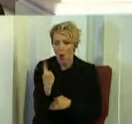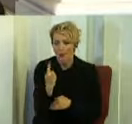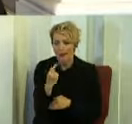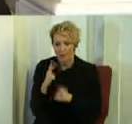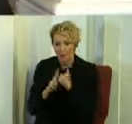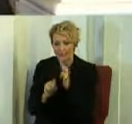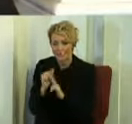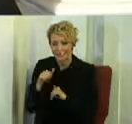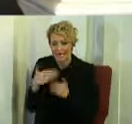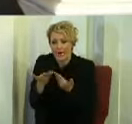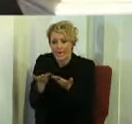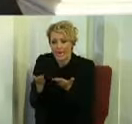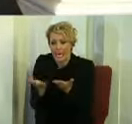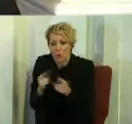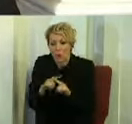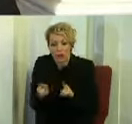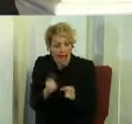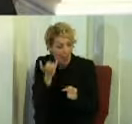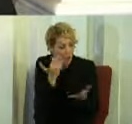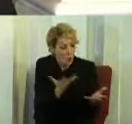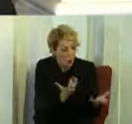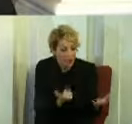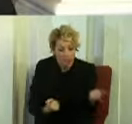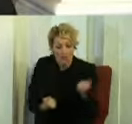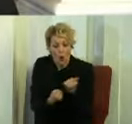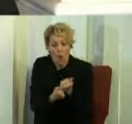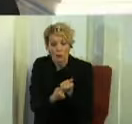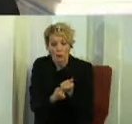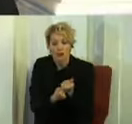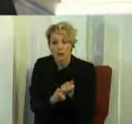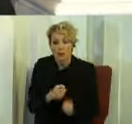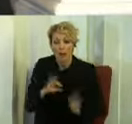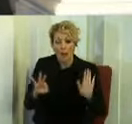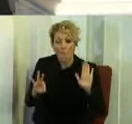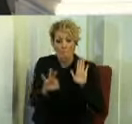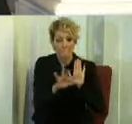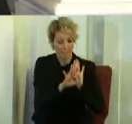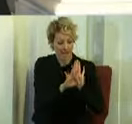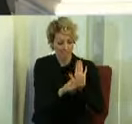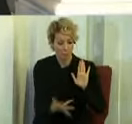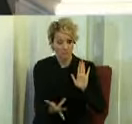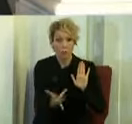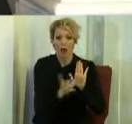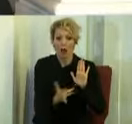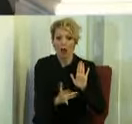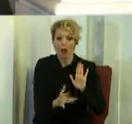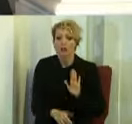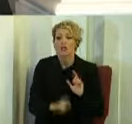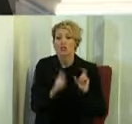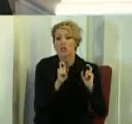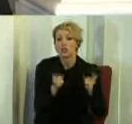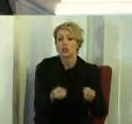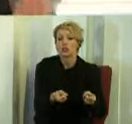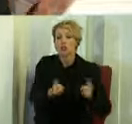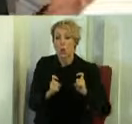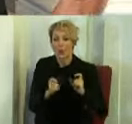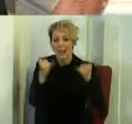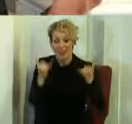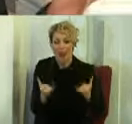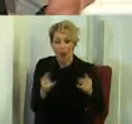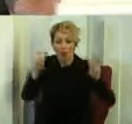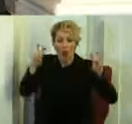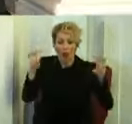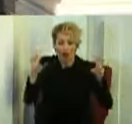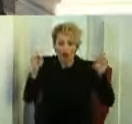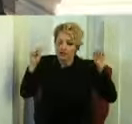if you would like to support our ministry, you can use the Donate Now sign on your website, and you'll be able to donate your offering in the same way as we invite